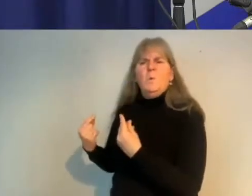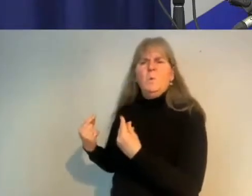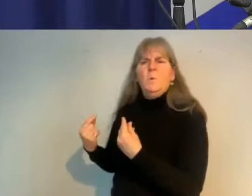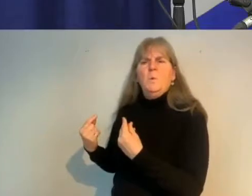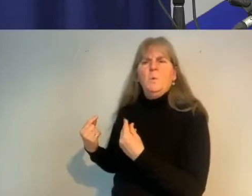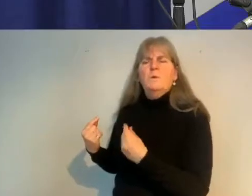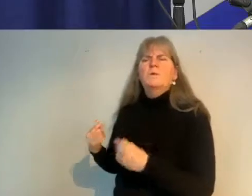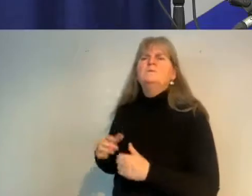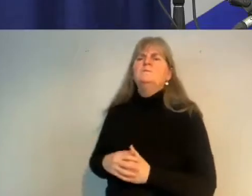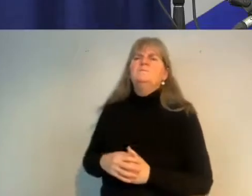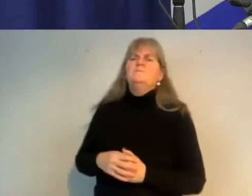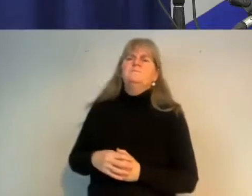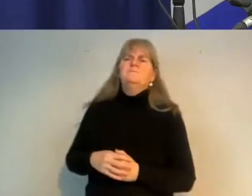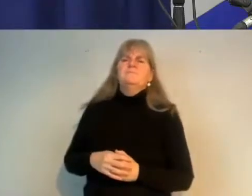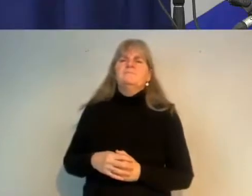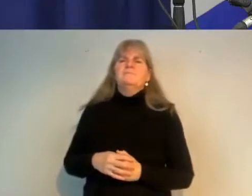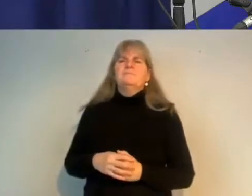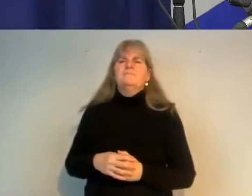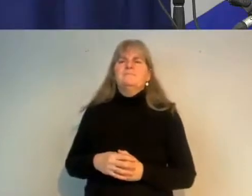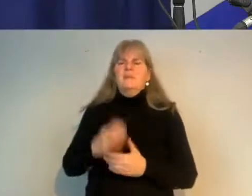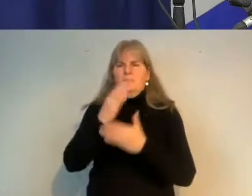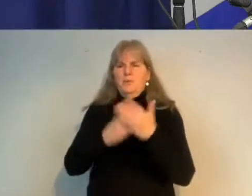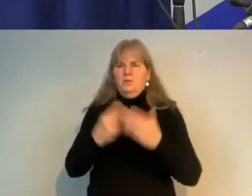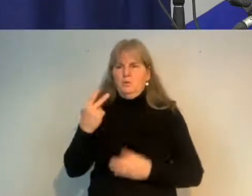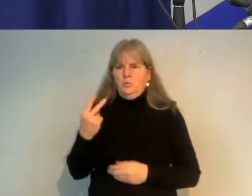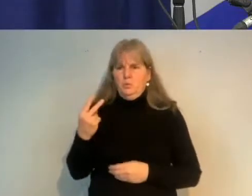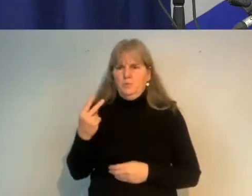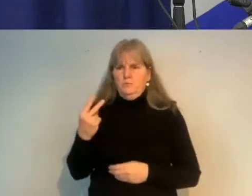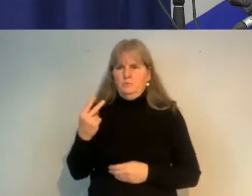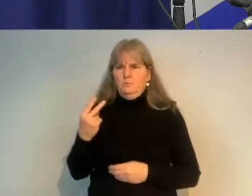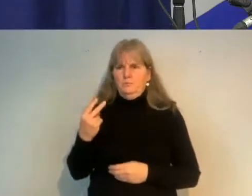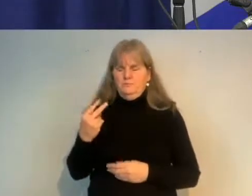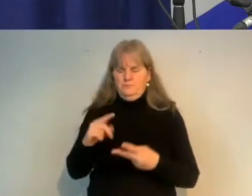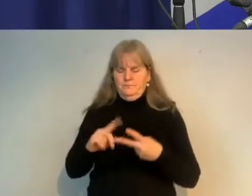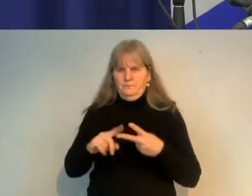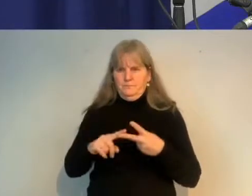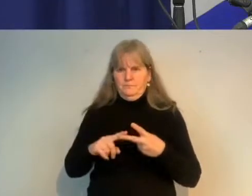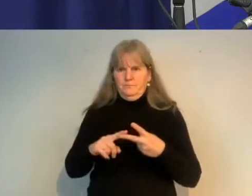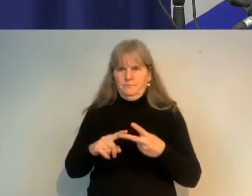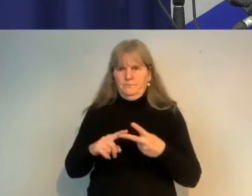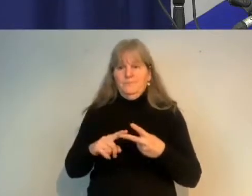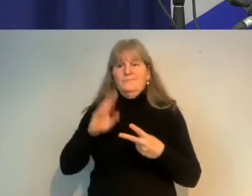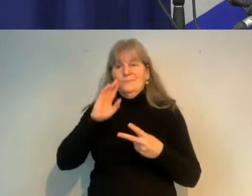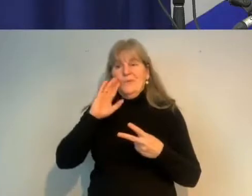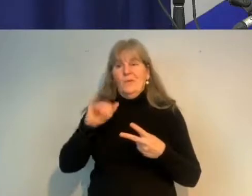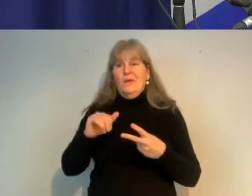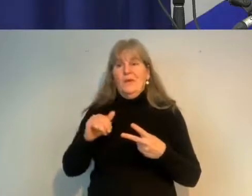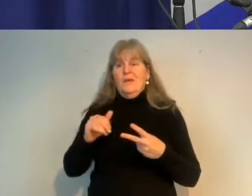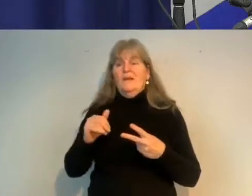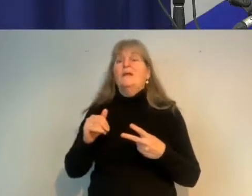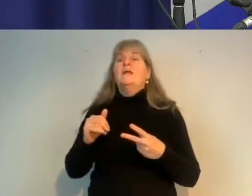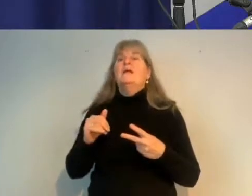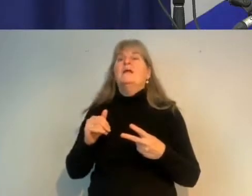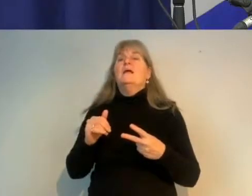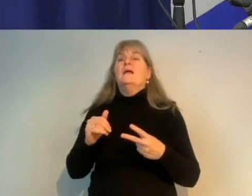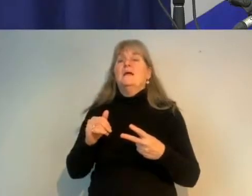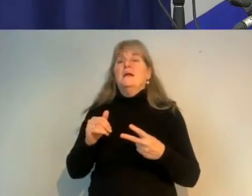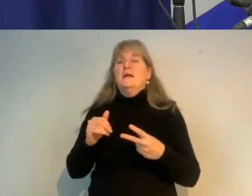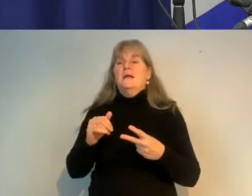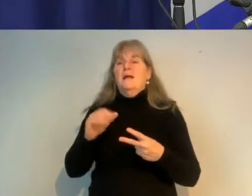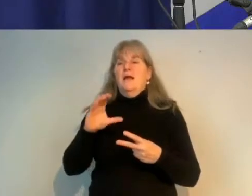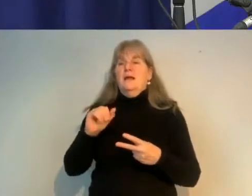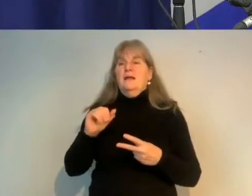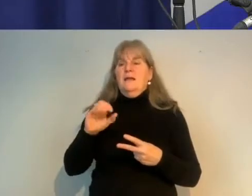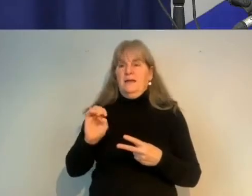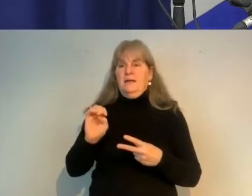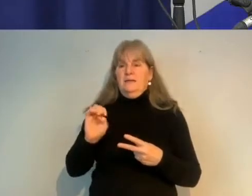Here's part 2. I am pleased today that we will be able to lighten the burden on cases. Today,